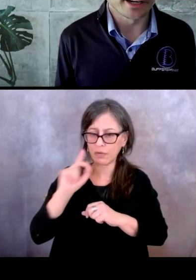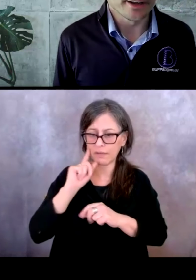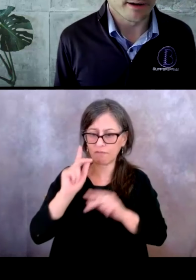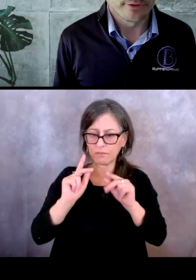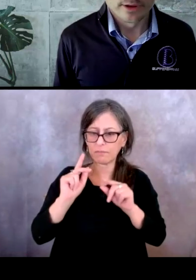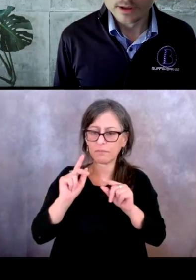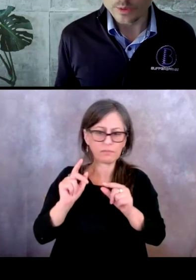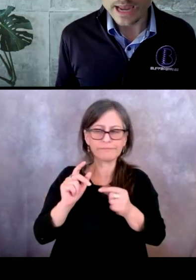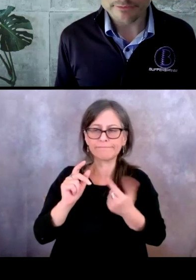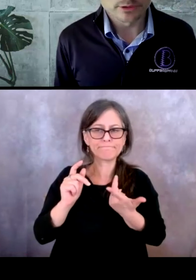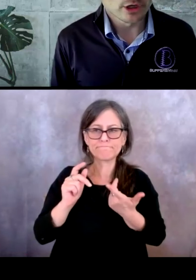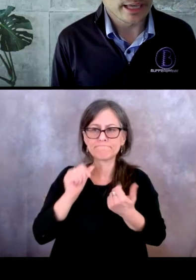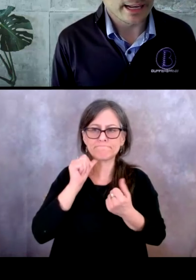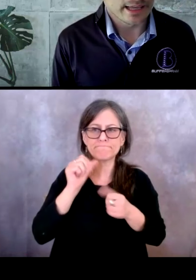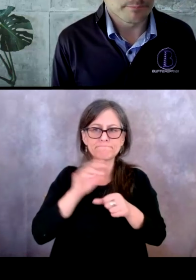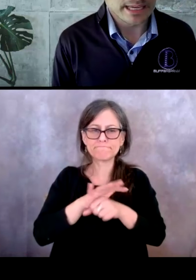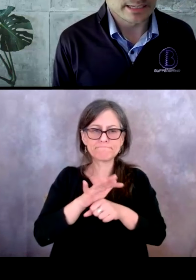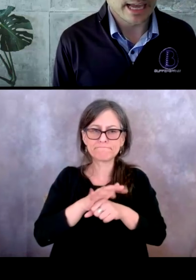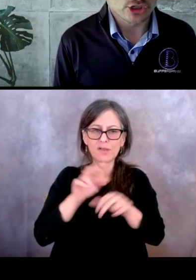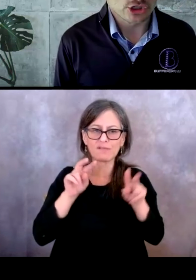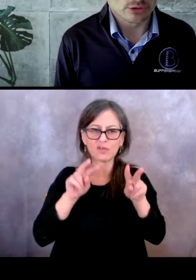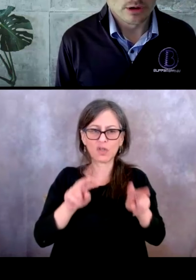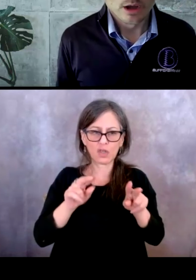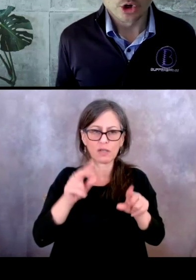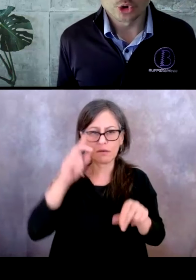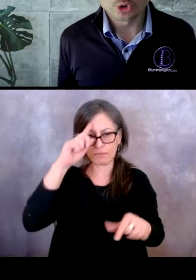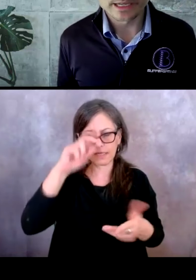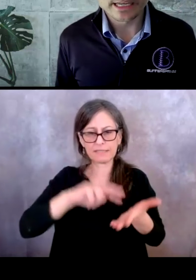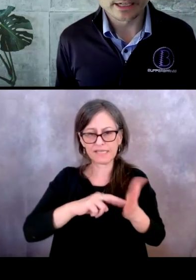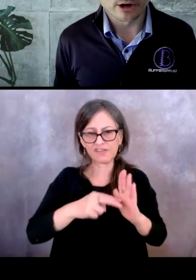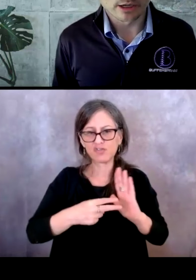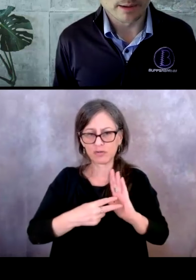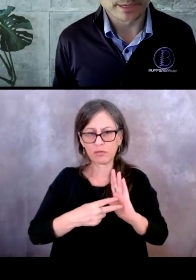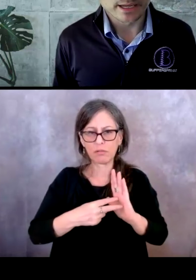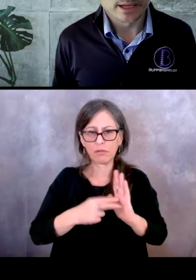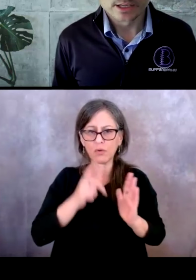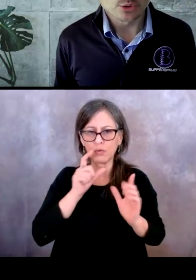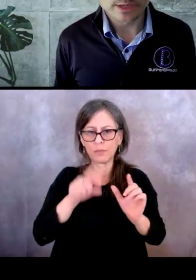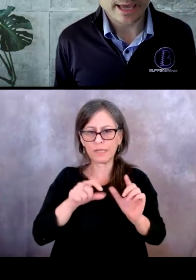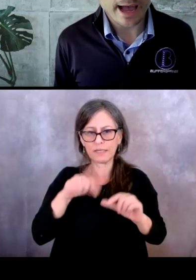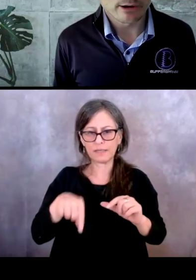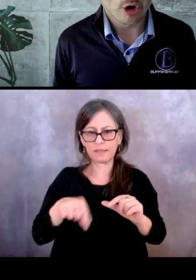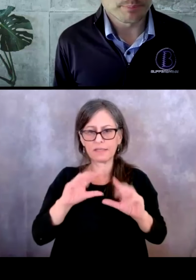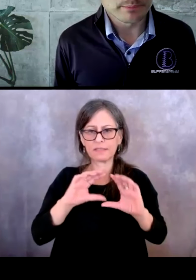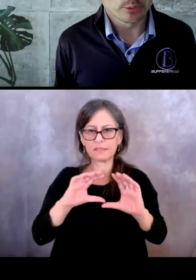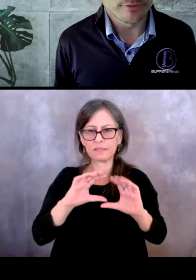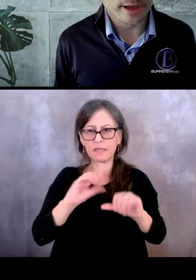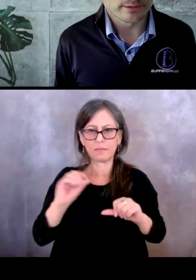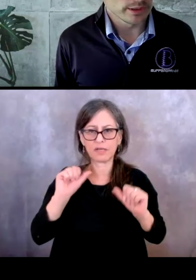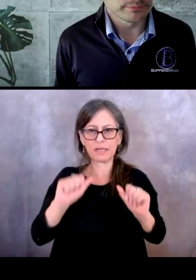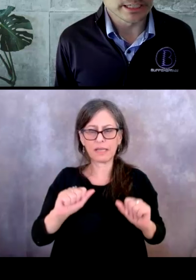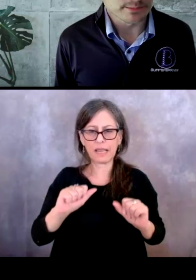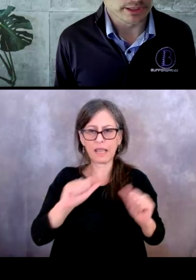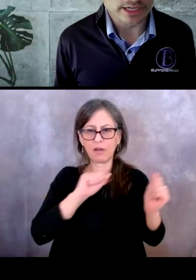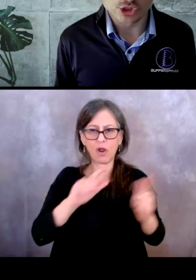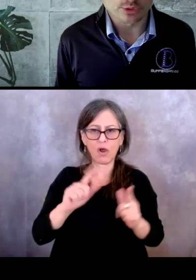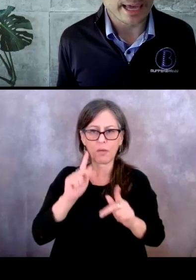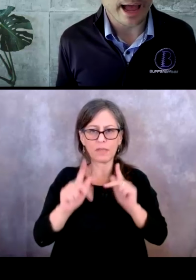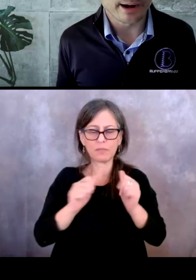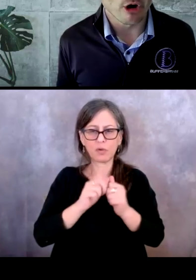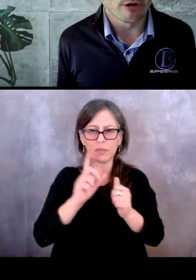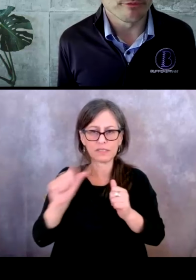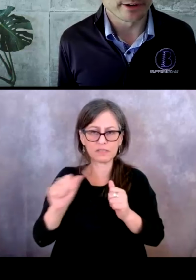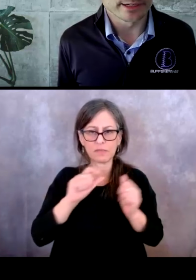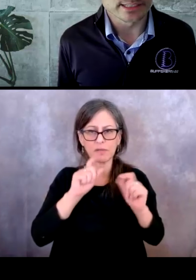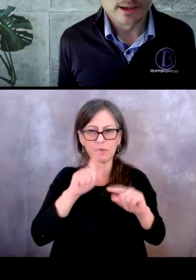it's not enough. We have to look at it and be intentional. Who do we need at our company? You can't hire all people with disabilities. You